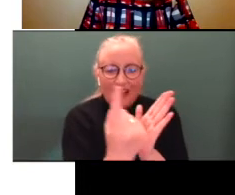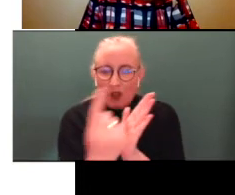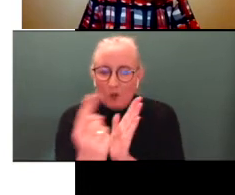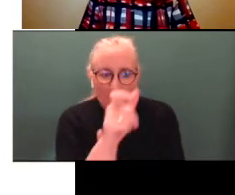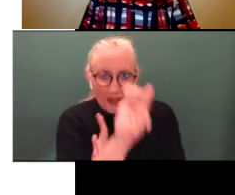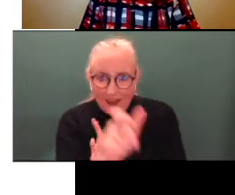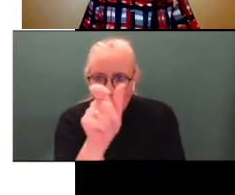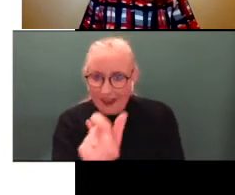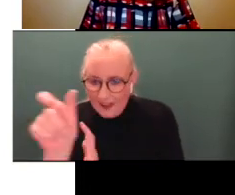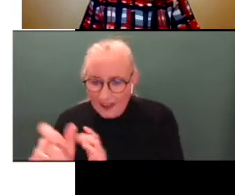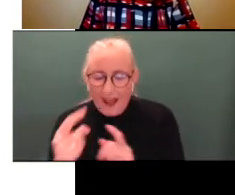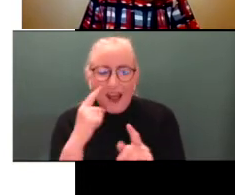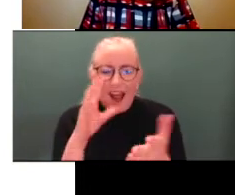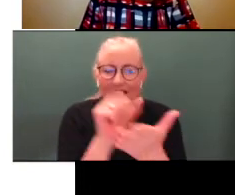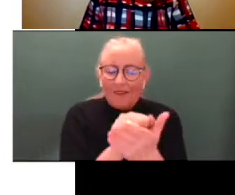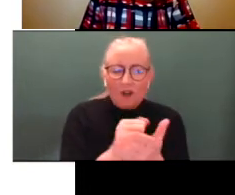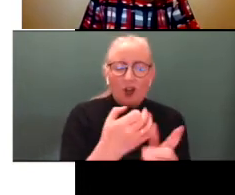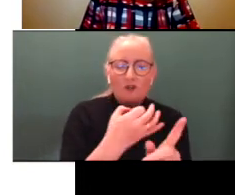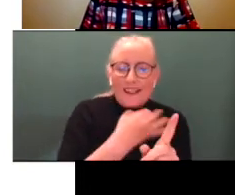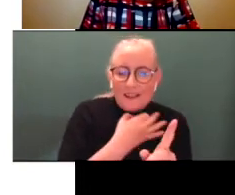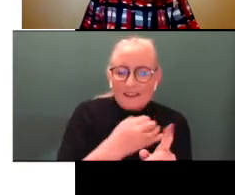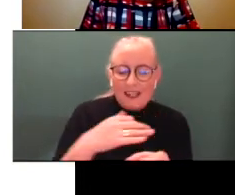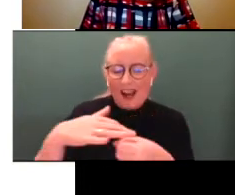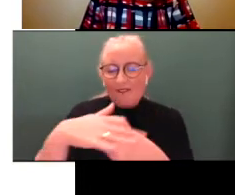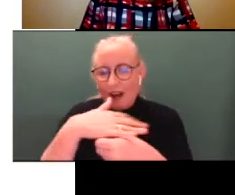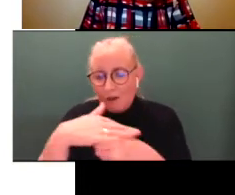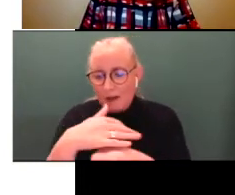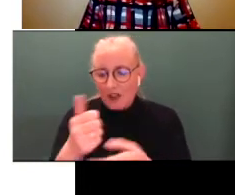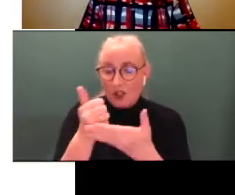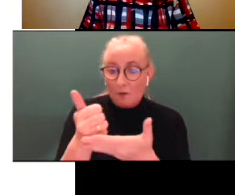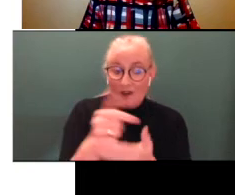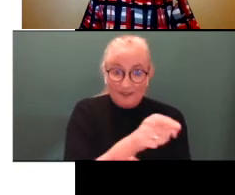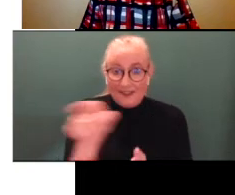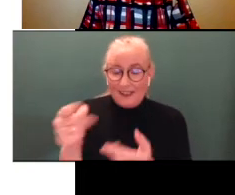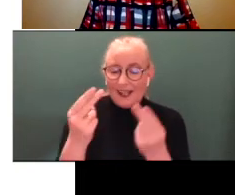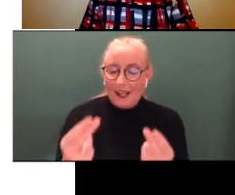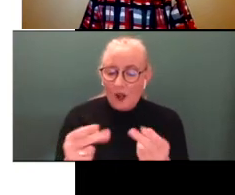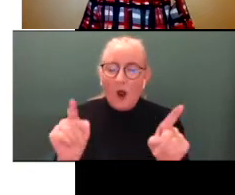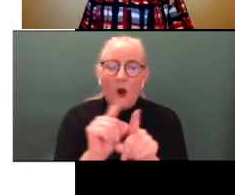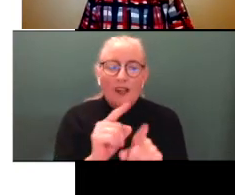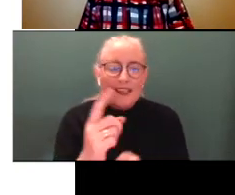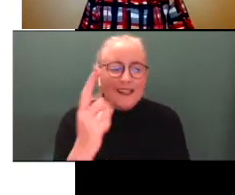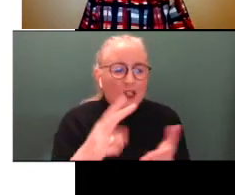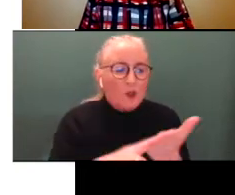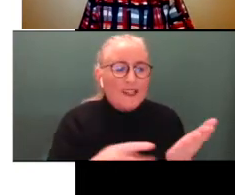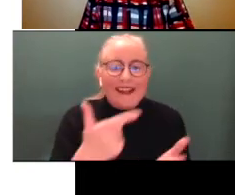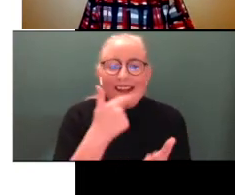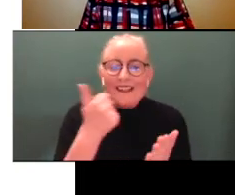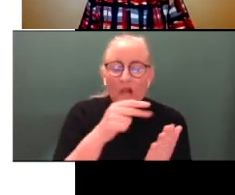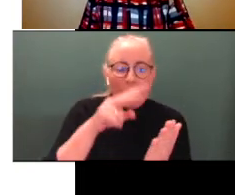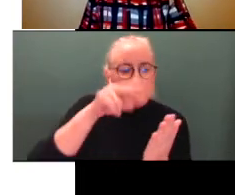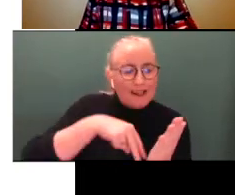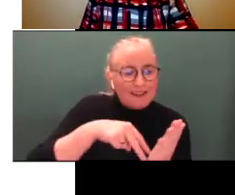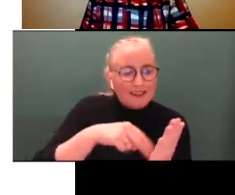to identify risks in their environment and the supports they required. We also used the Easy Read ASCOT,